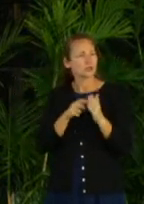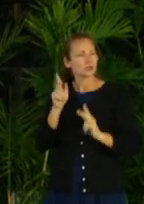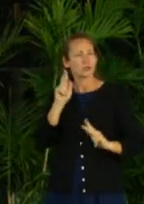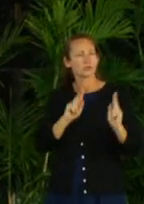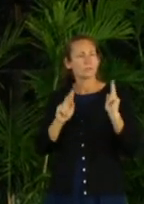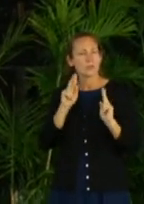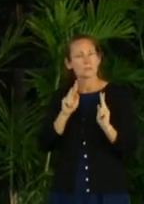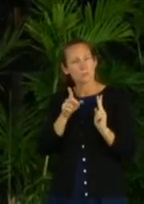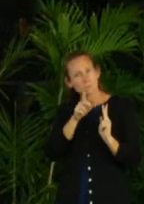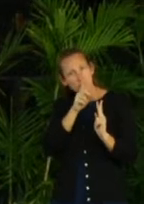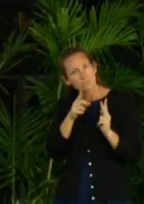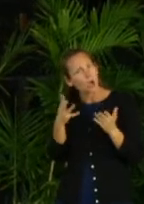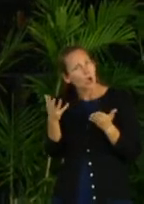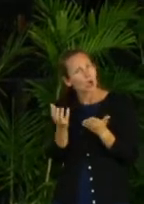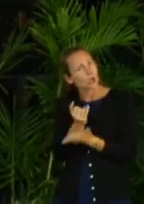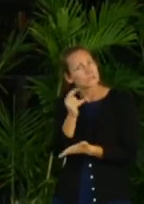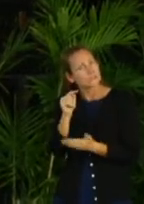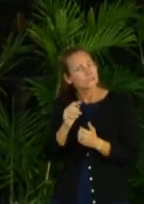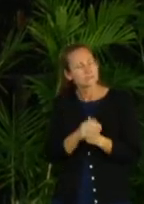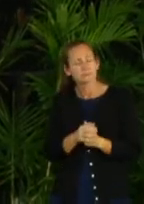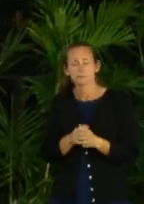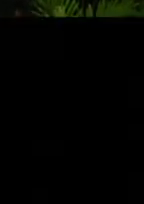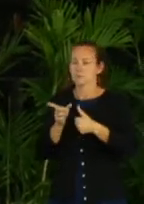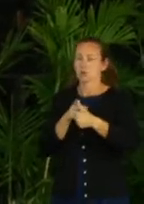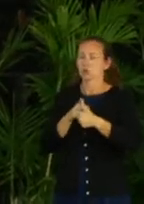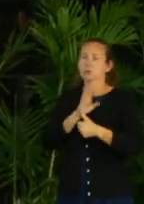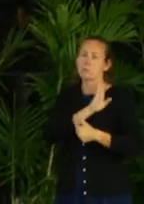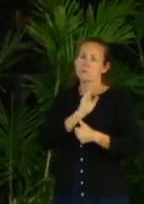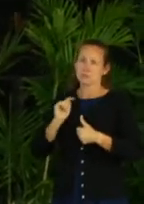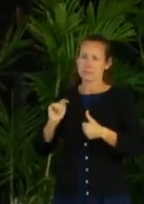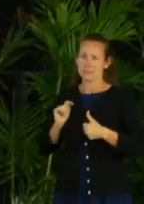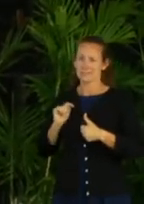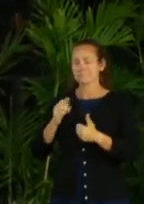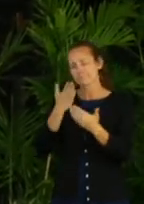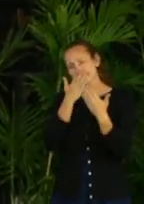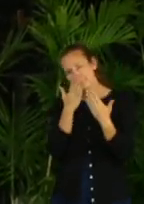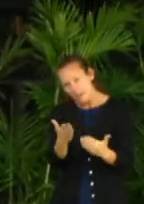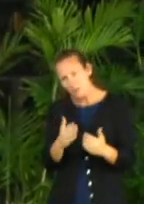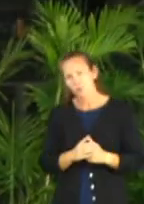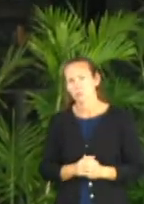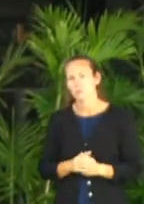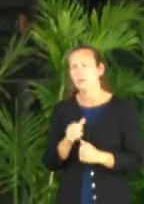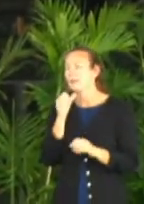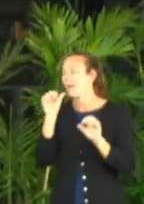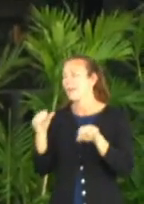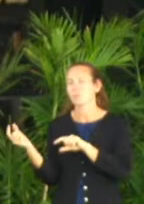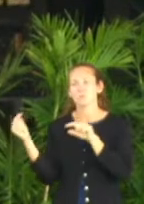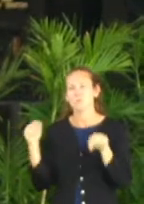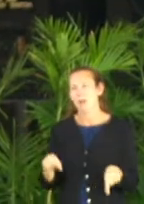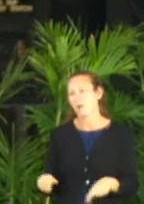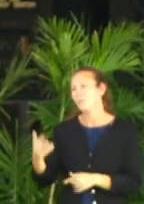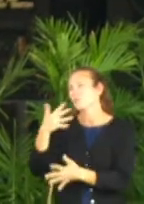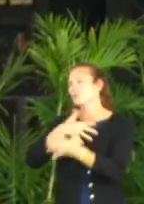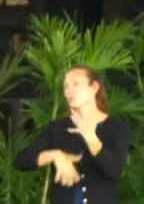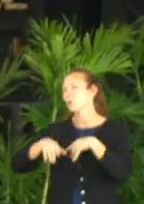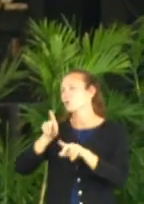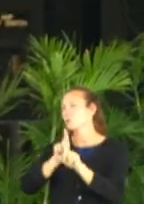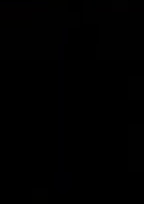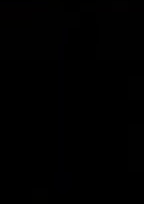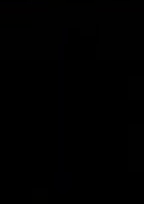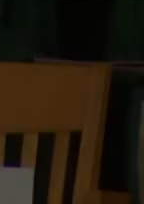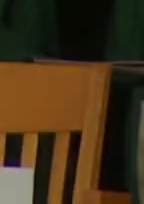have genuinely earned it. First, to the Board of Trustees, we thank you. Unable to attend because of the social distancing